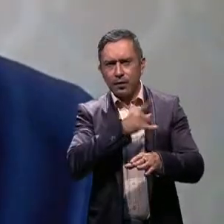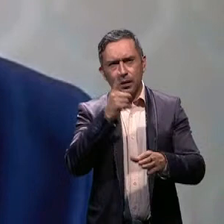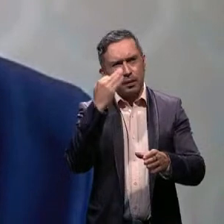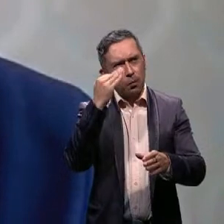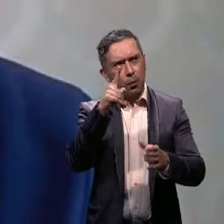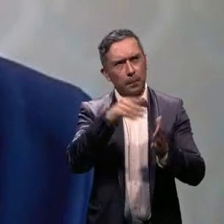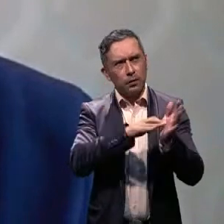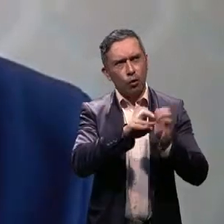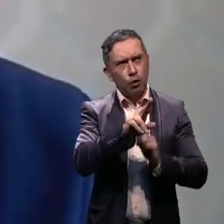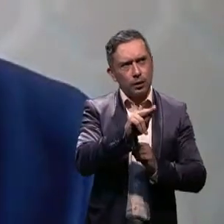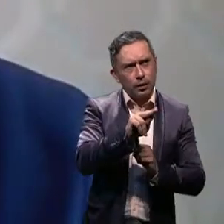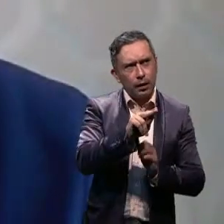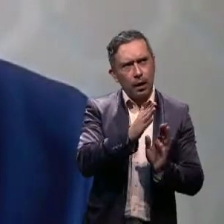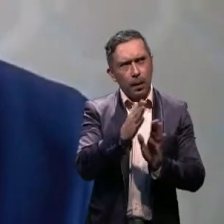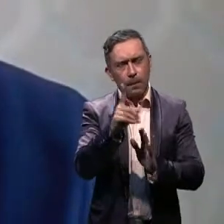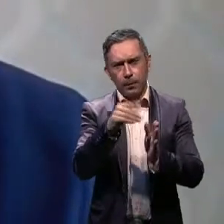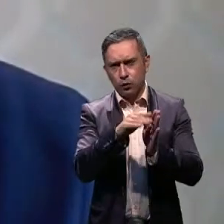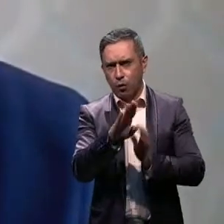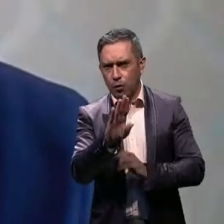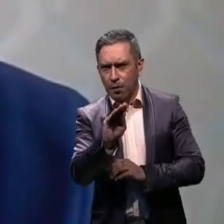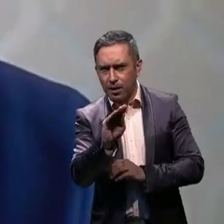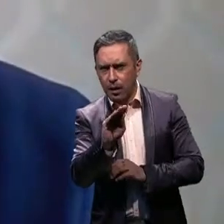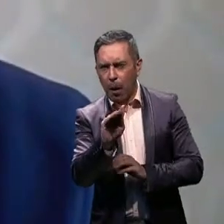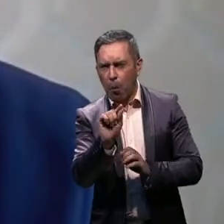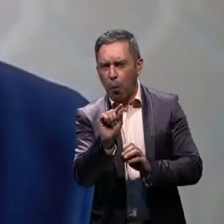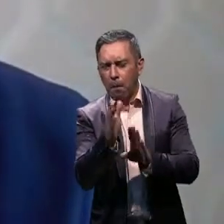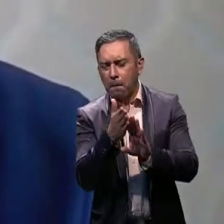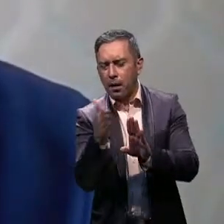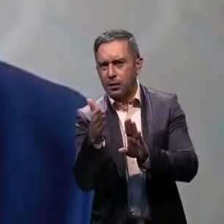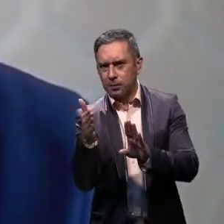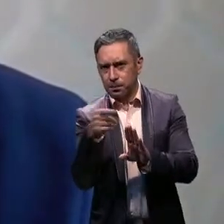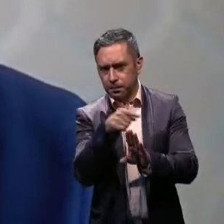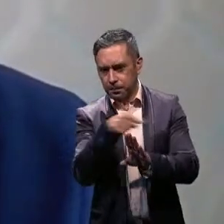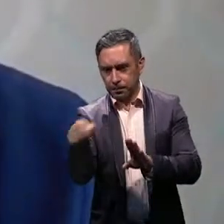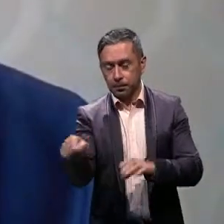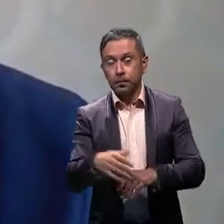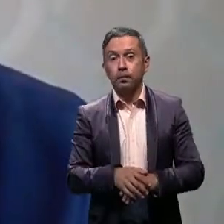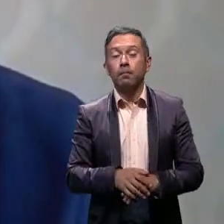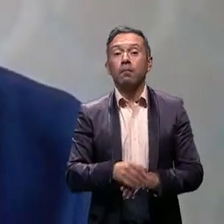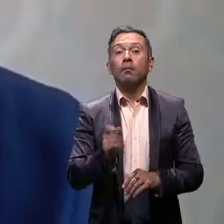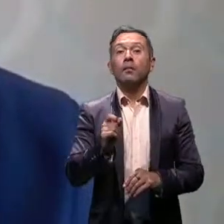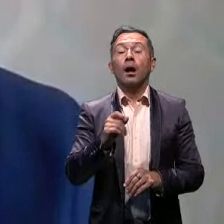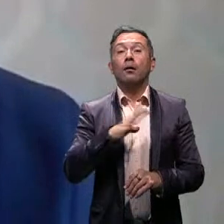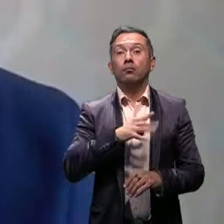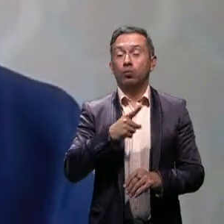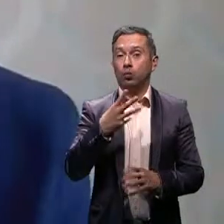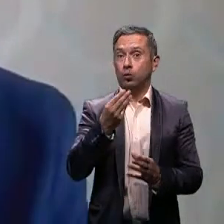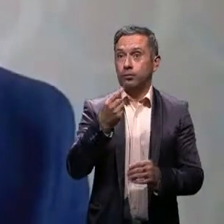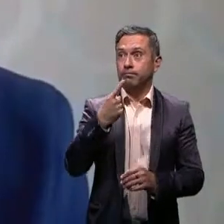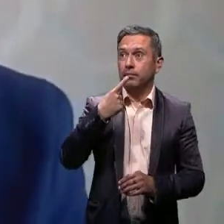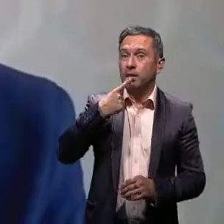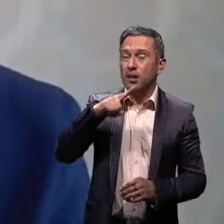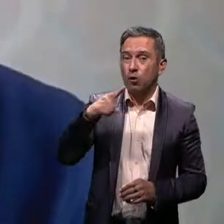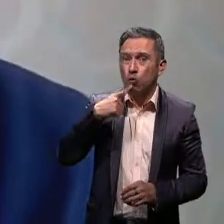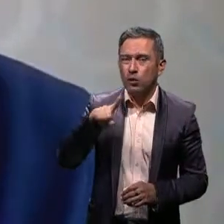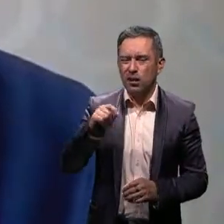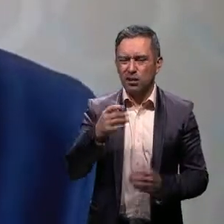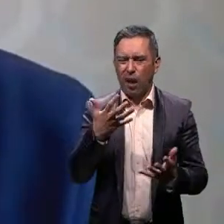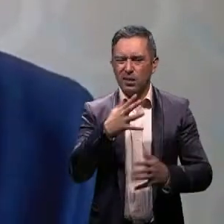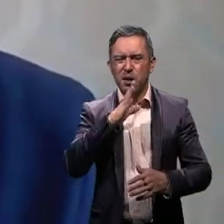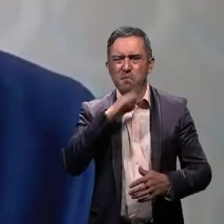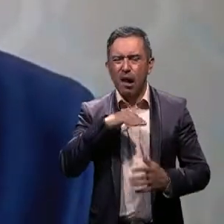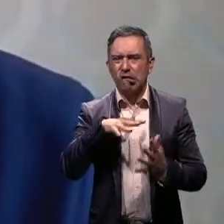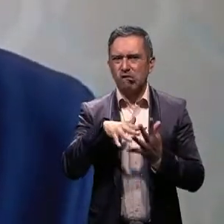in the 80s or in the 90s, even more over or beyond this. And we have to say that many of